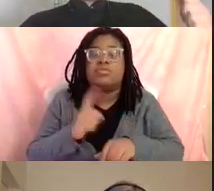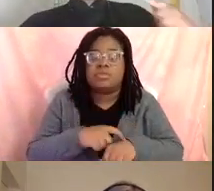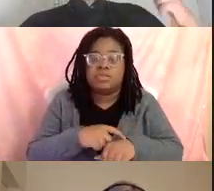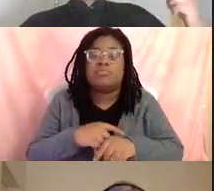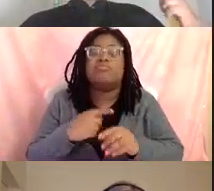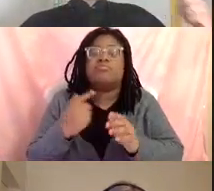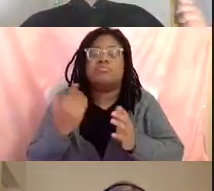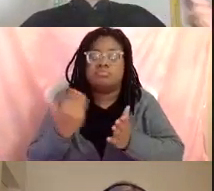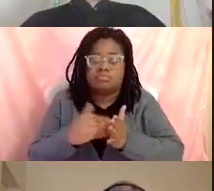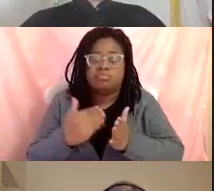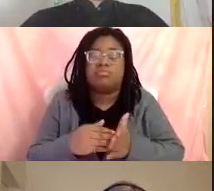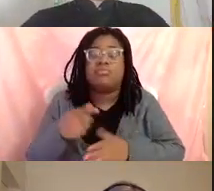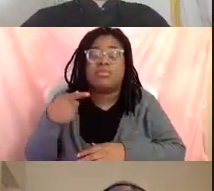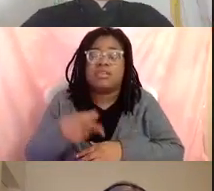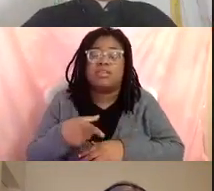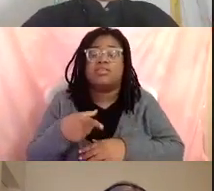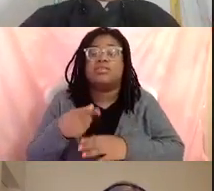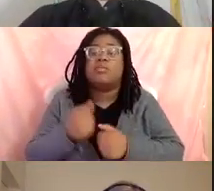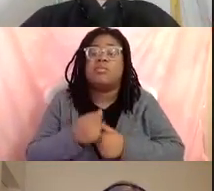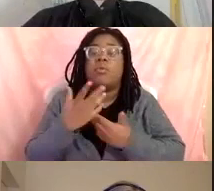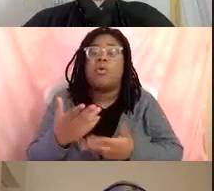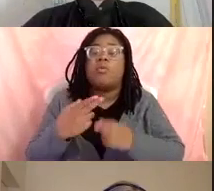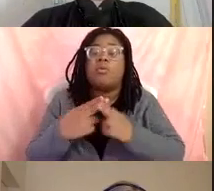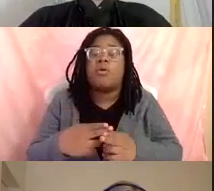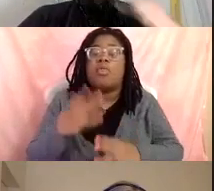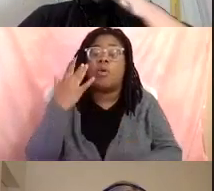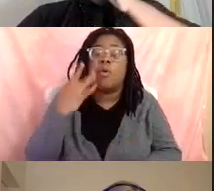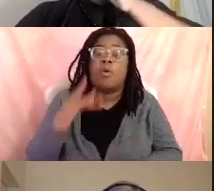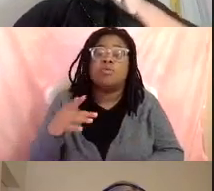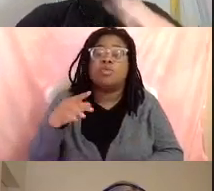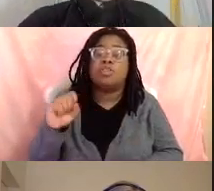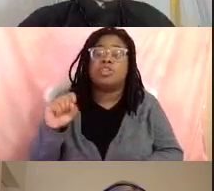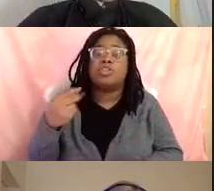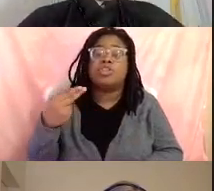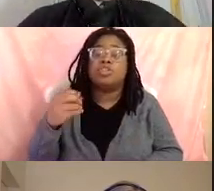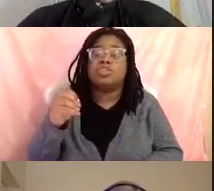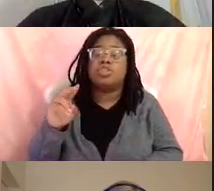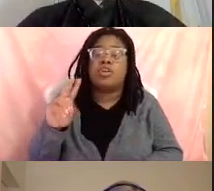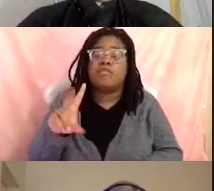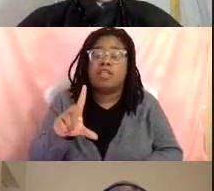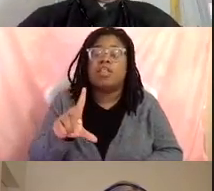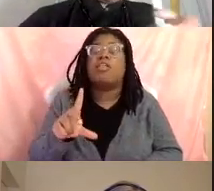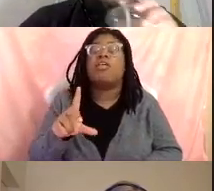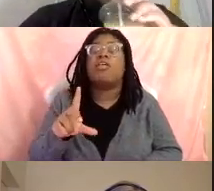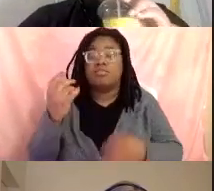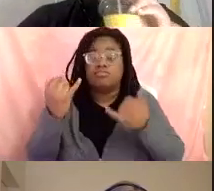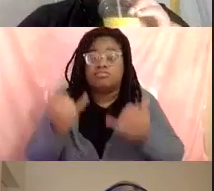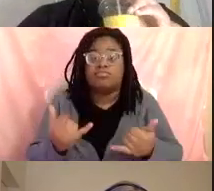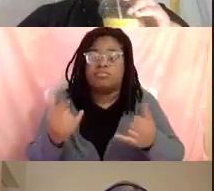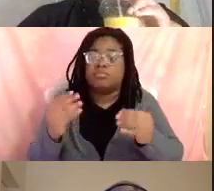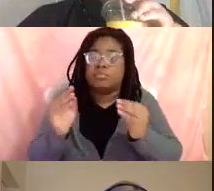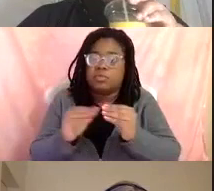Terrence Hayes's poem, The Golden Shovel, the more, the more I see,